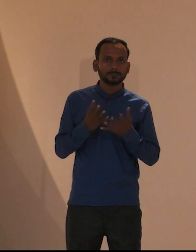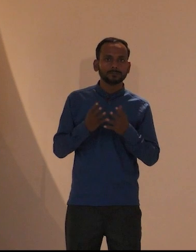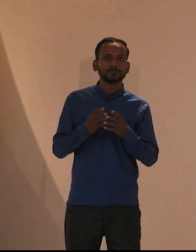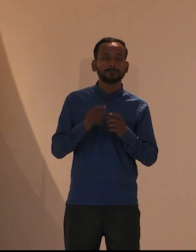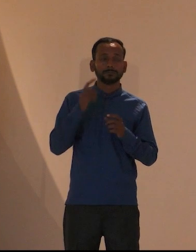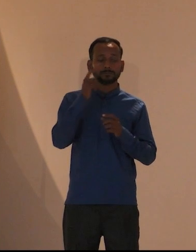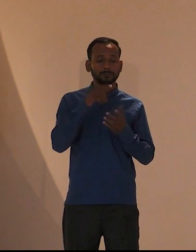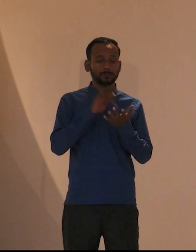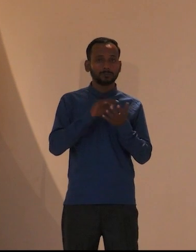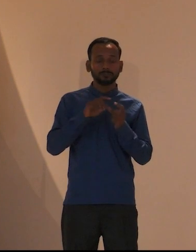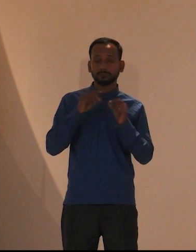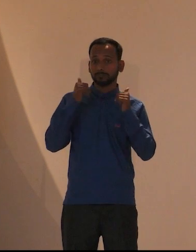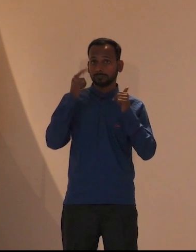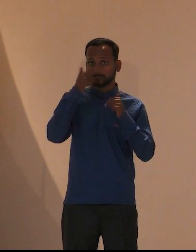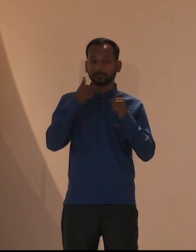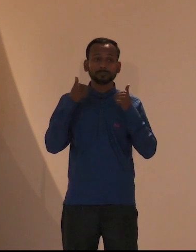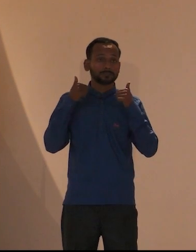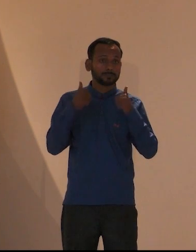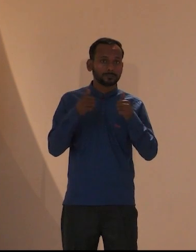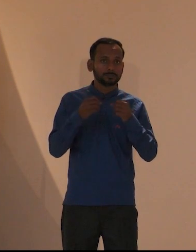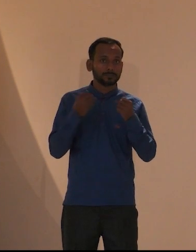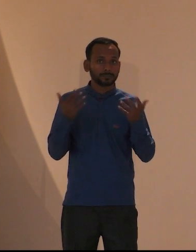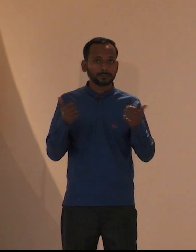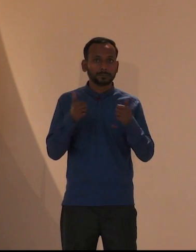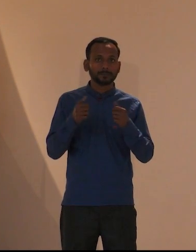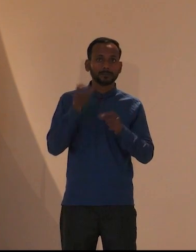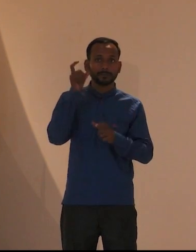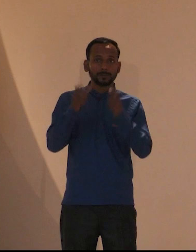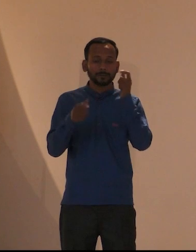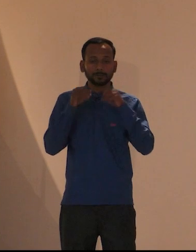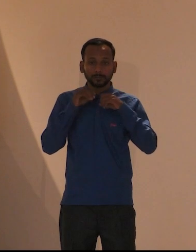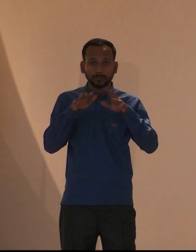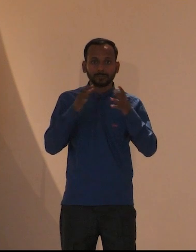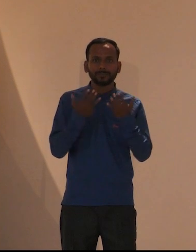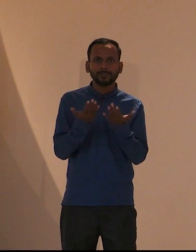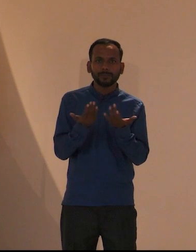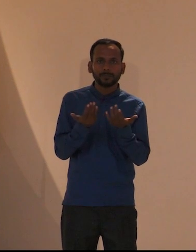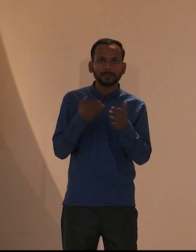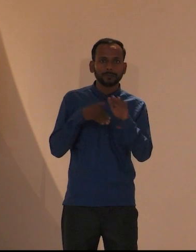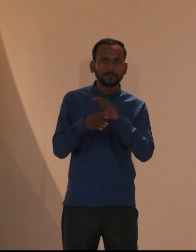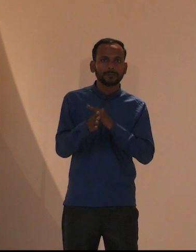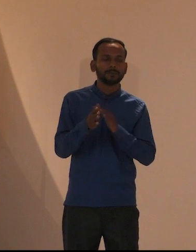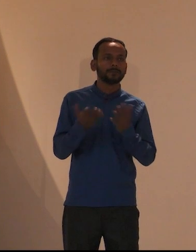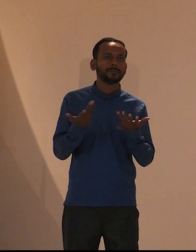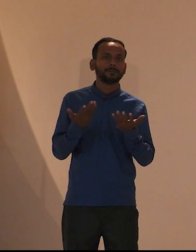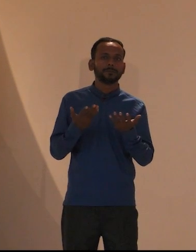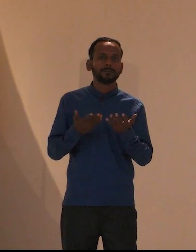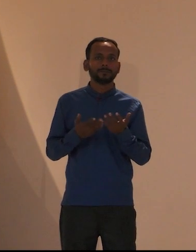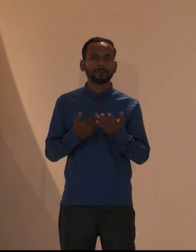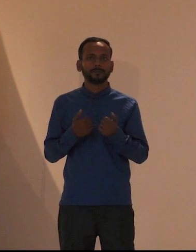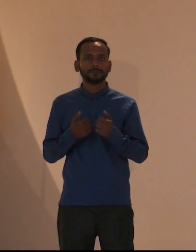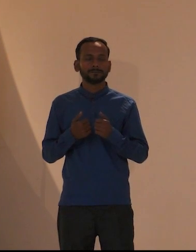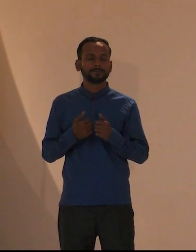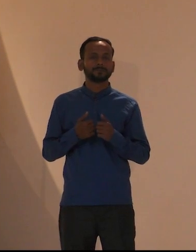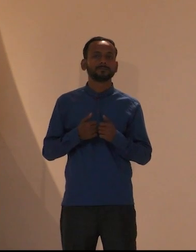beautiful location, was very difficult for people to access. There was just one bus every hour from Margaon